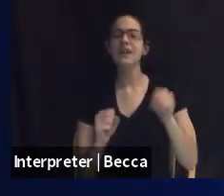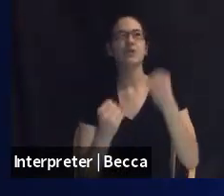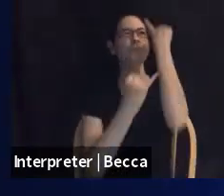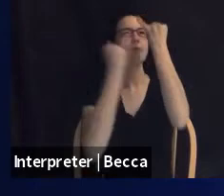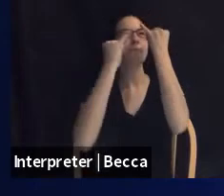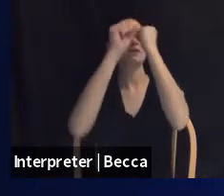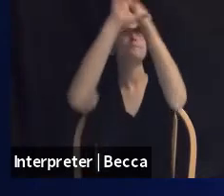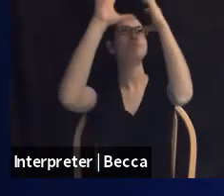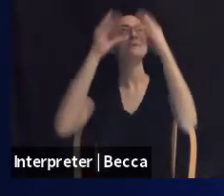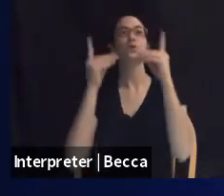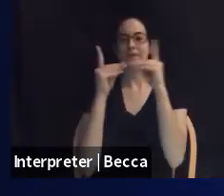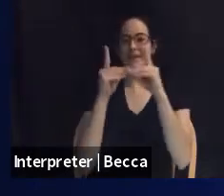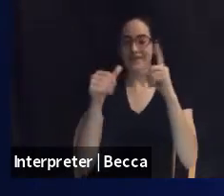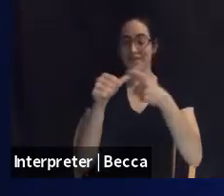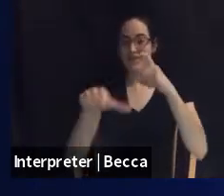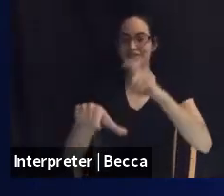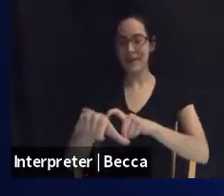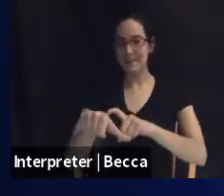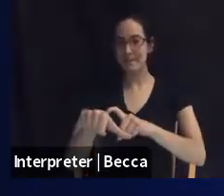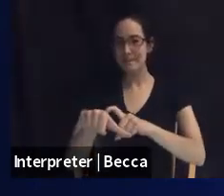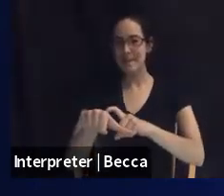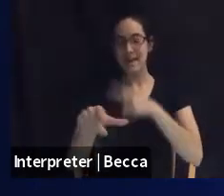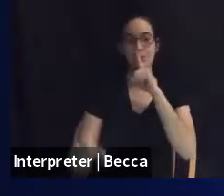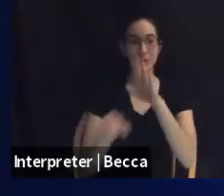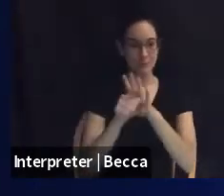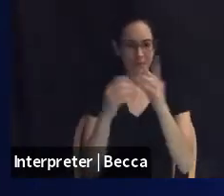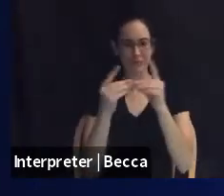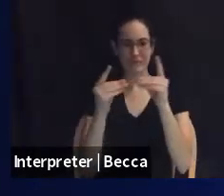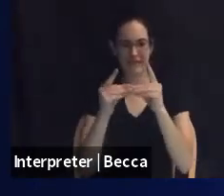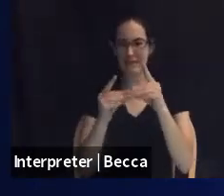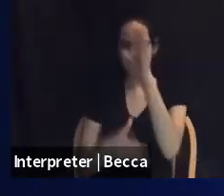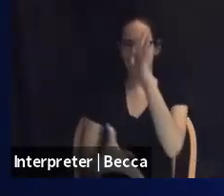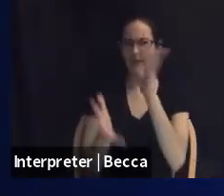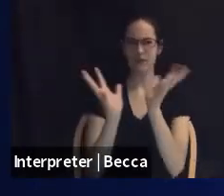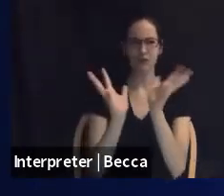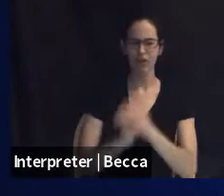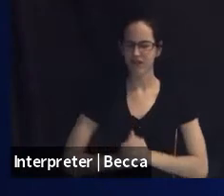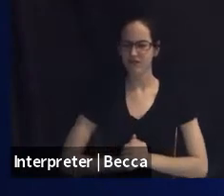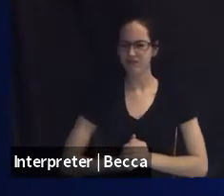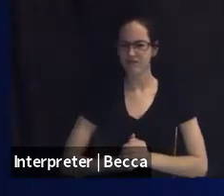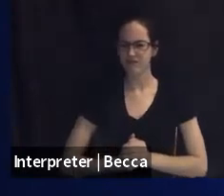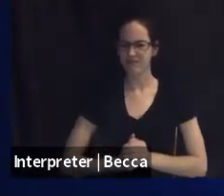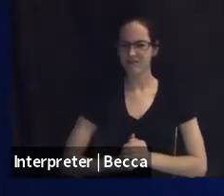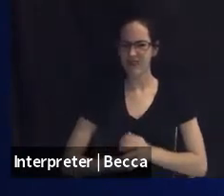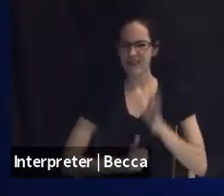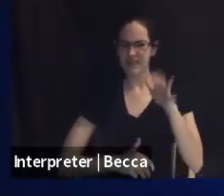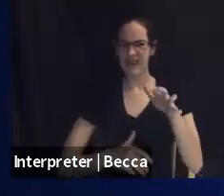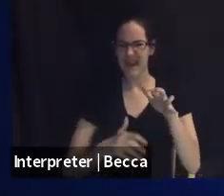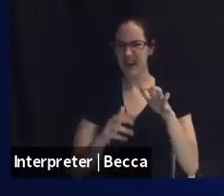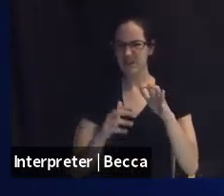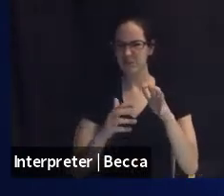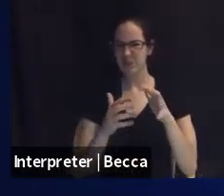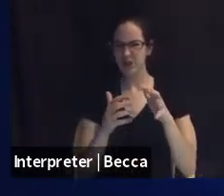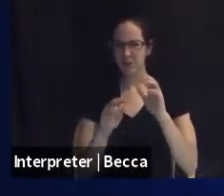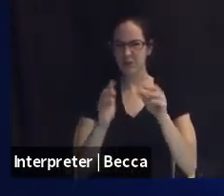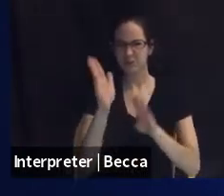time? And you commit to dating, you don't talk regularly. What kind of relationship are you really going to build? It's those